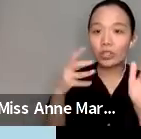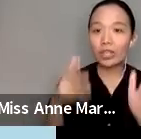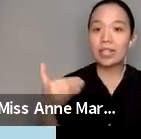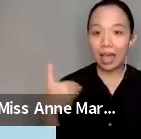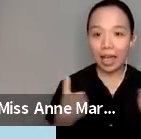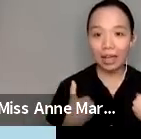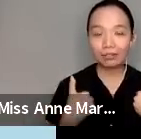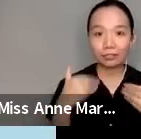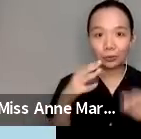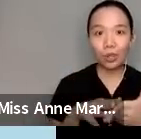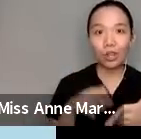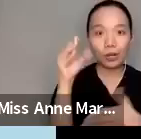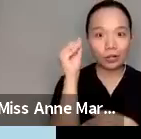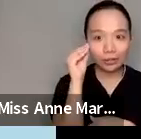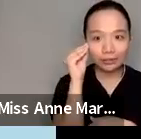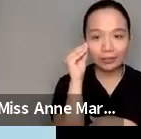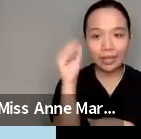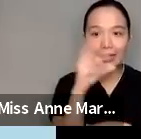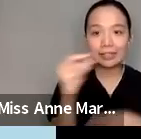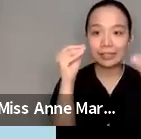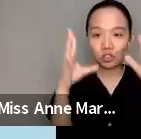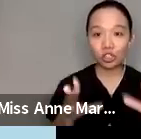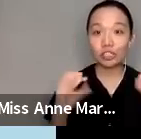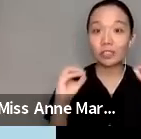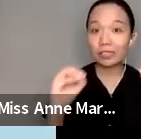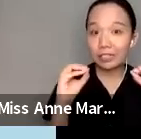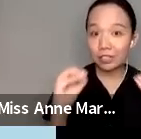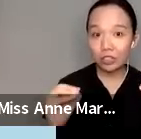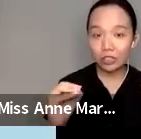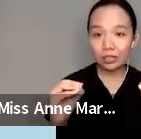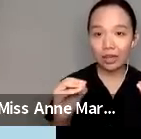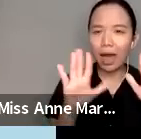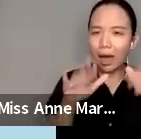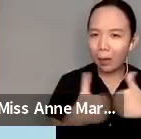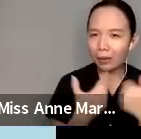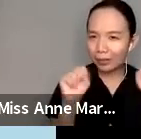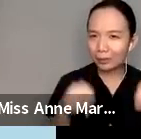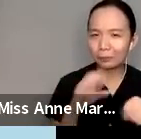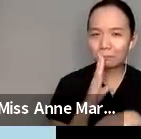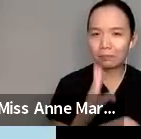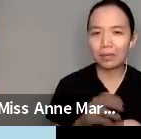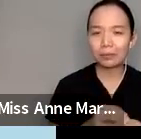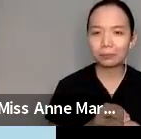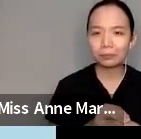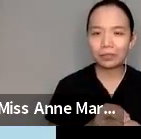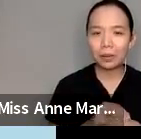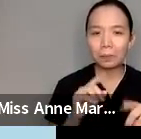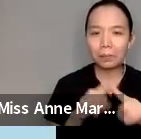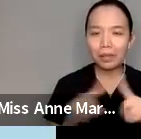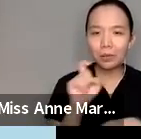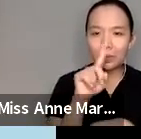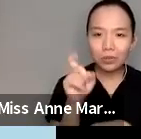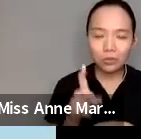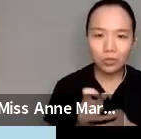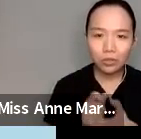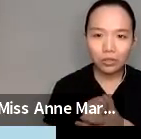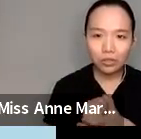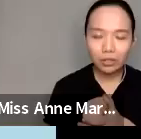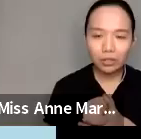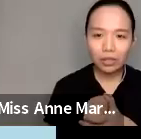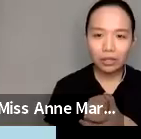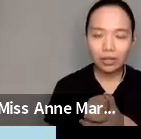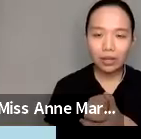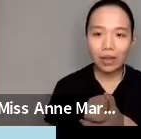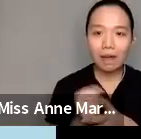the students learn and the teachers teach. Not only like that, but there should be connection as a